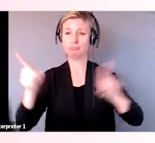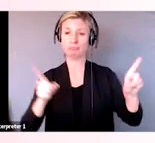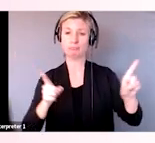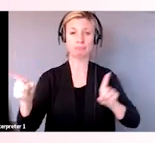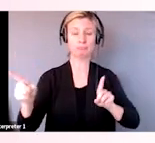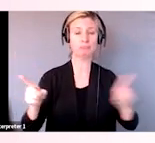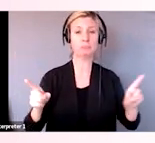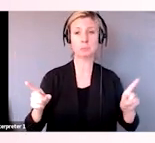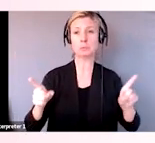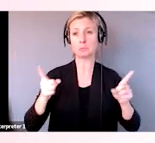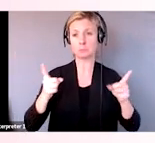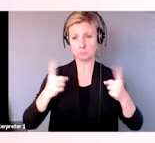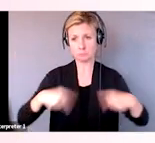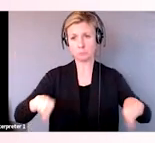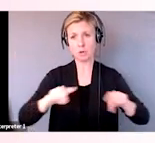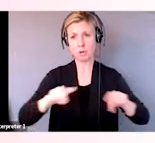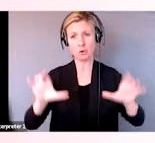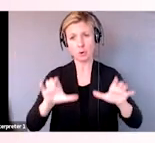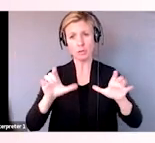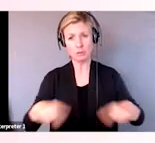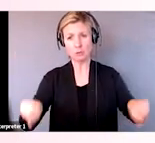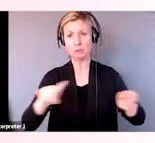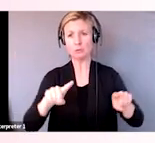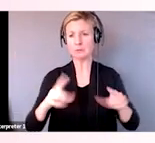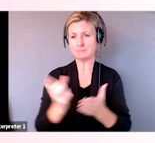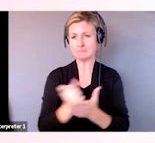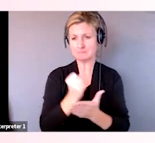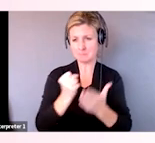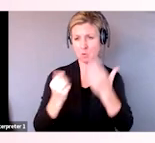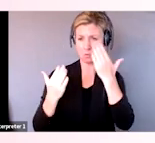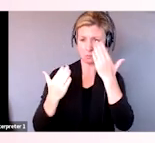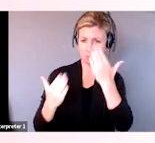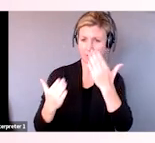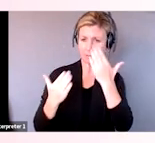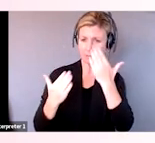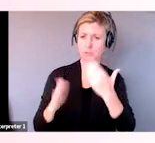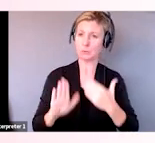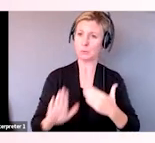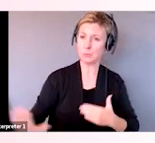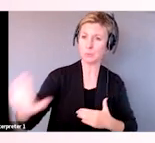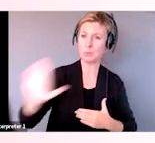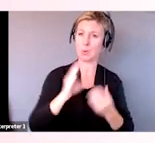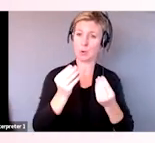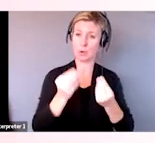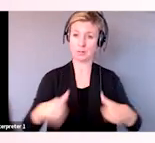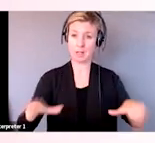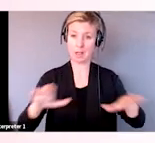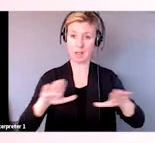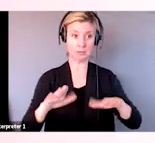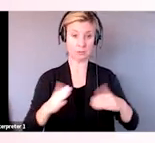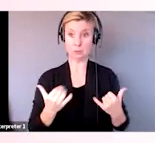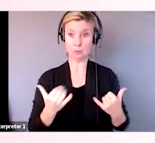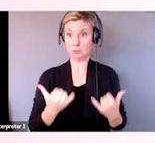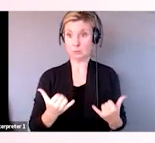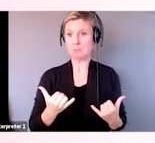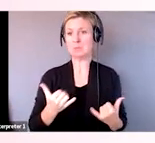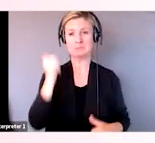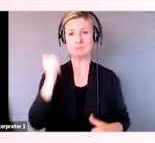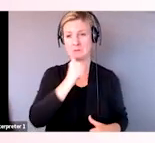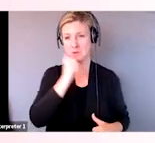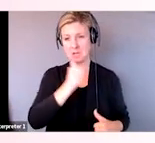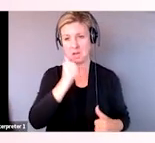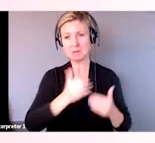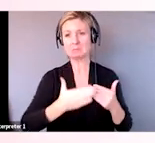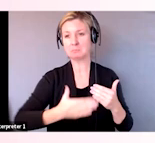each of you to give recognition to the land you occupy today and every day. As we gather